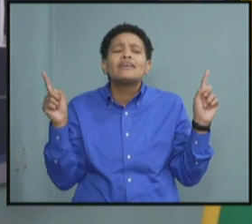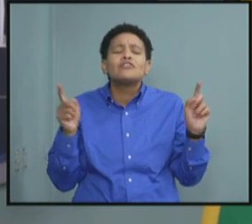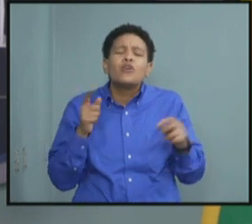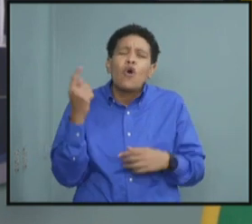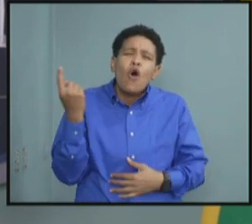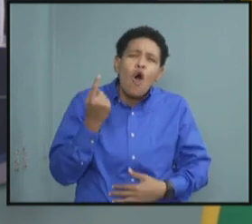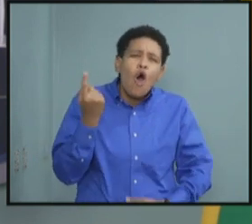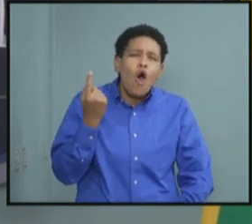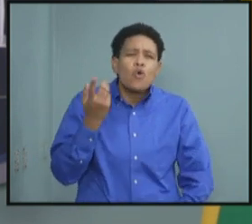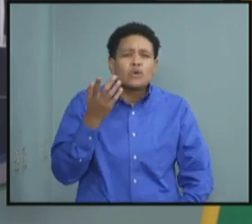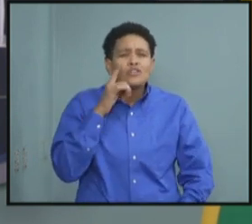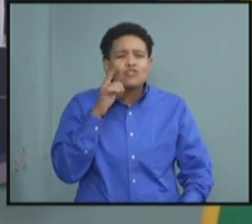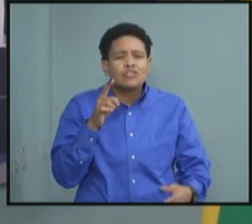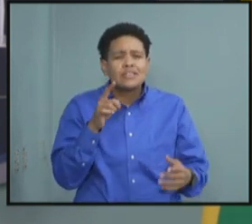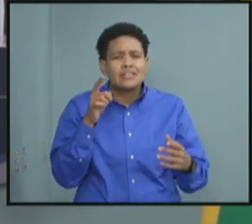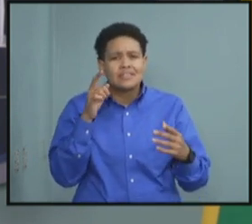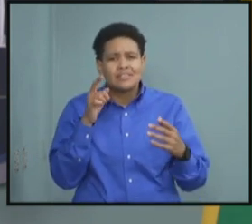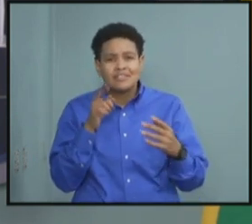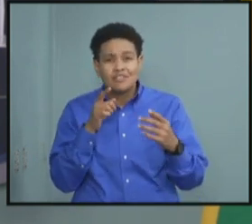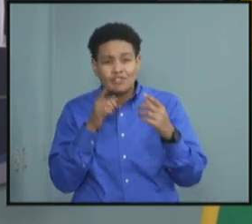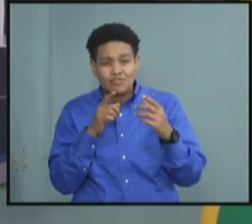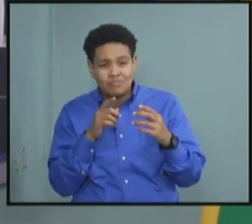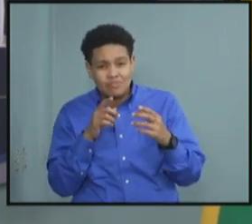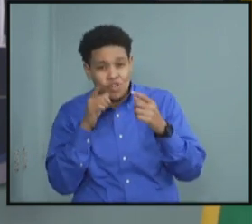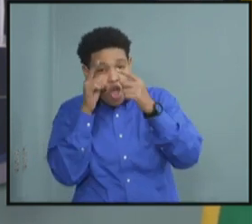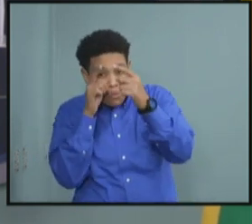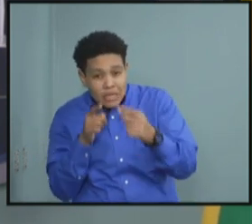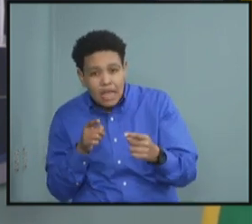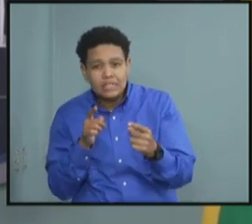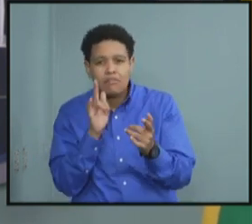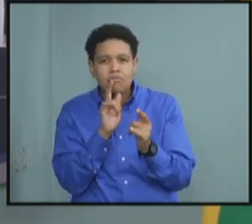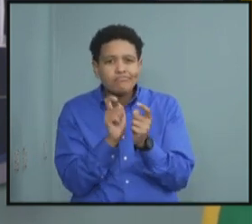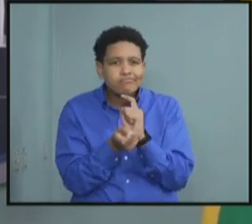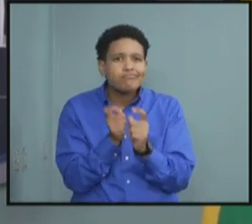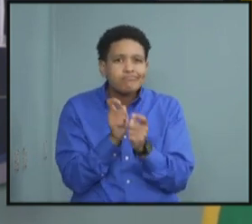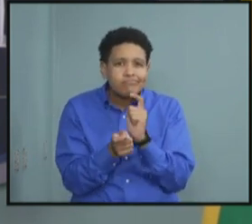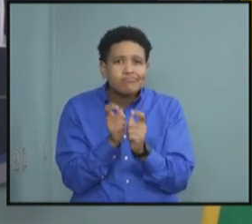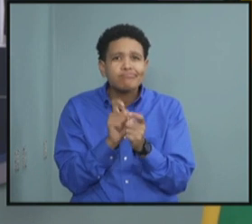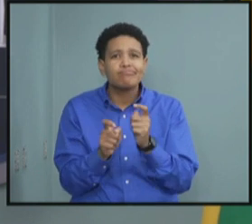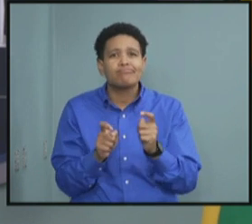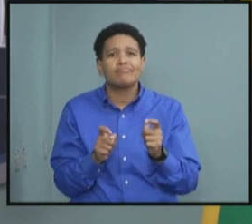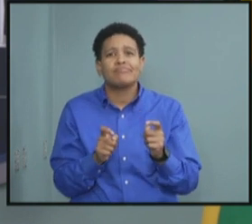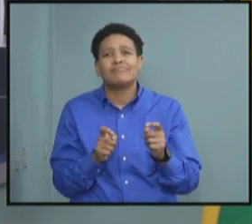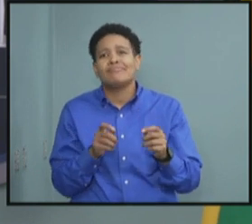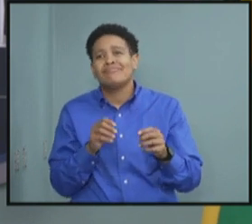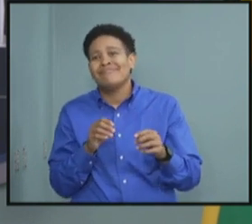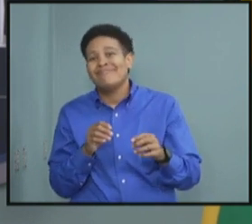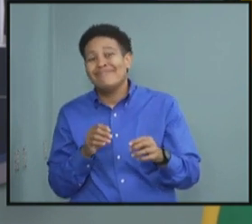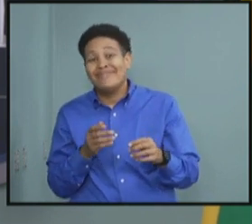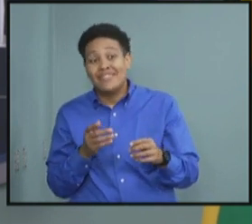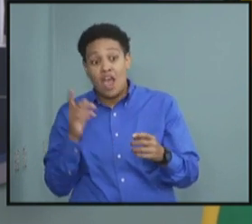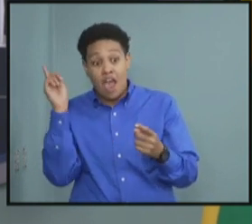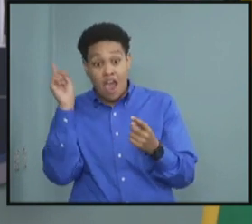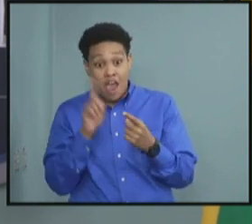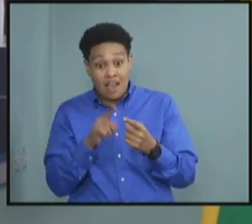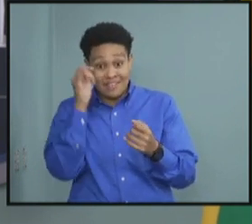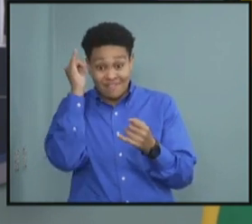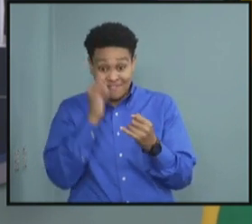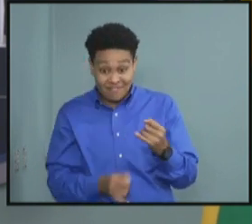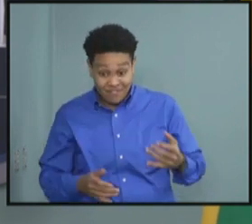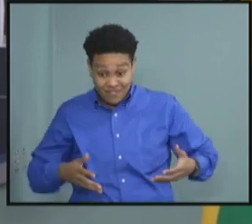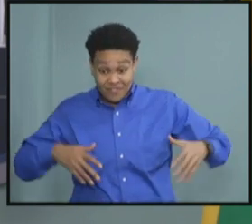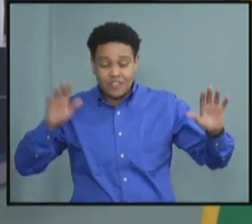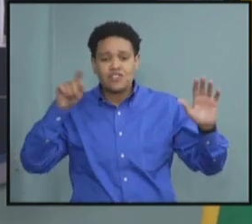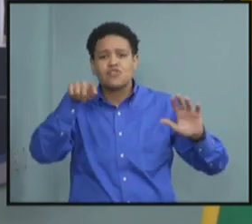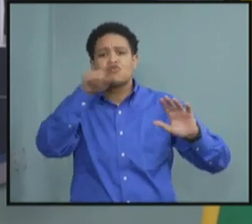always moving targets, moving objectives, and until they are finalized,